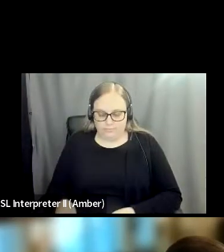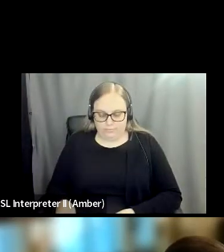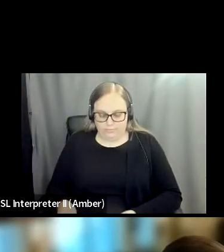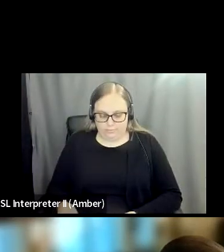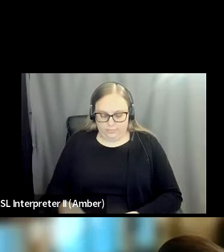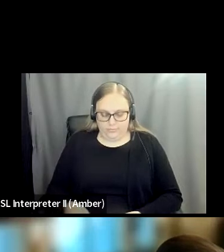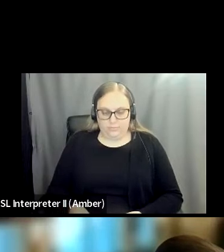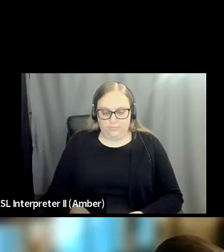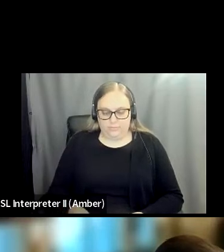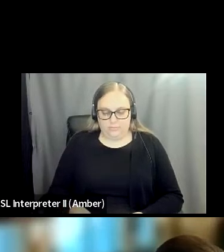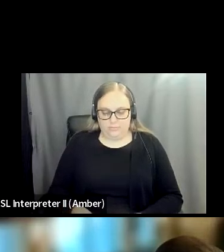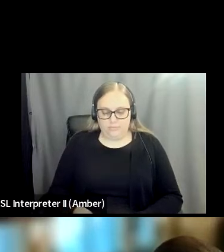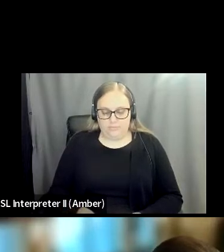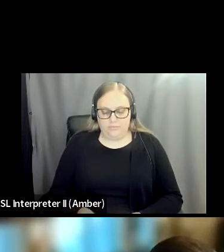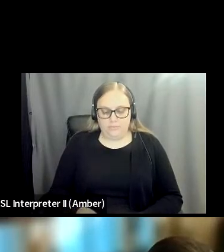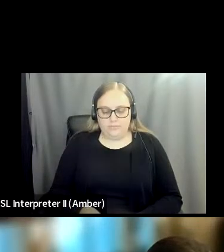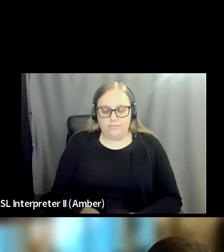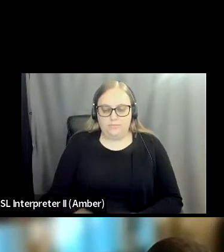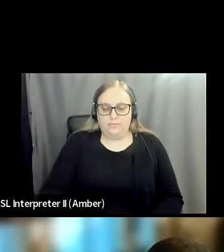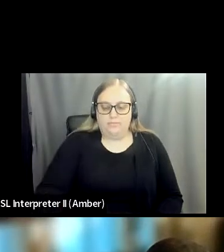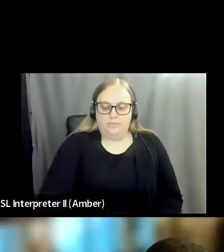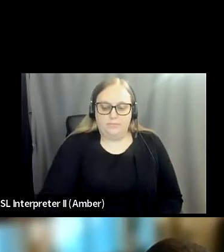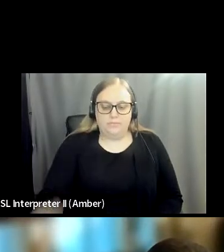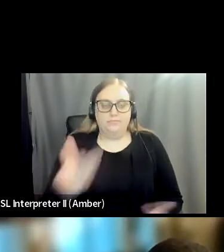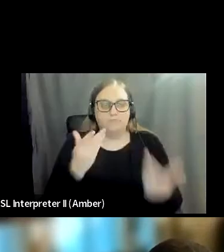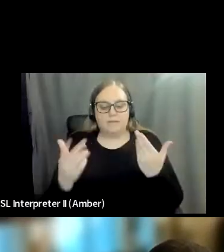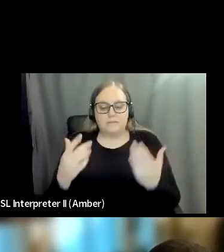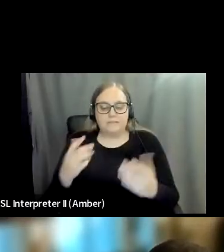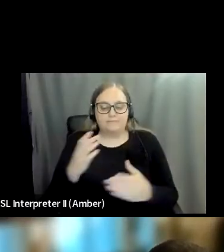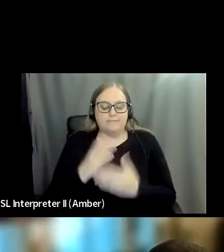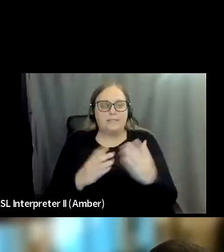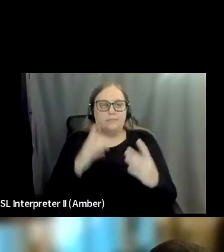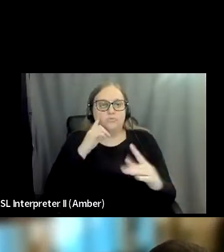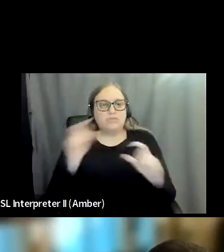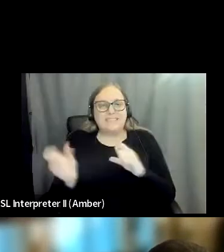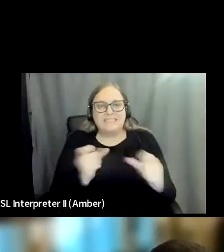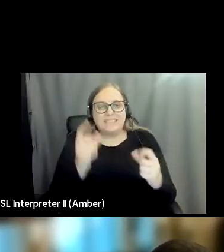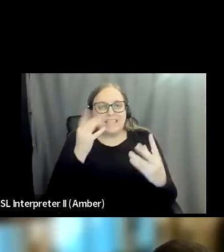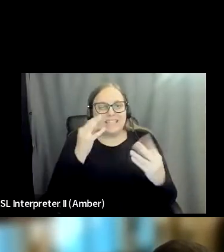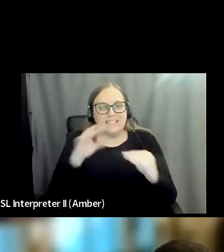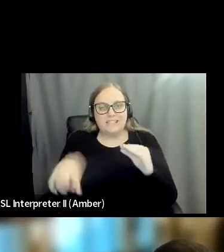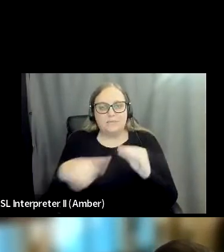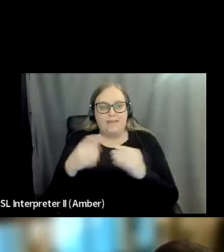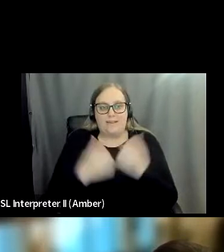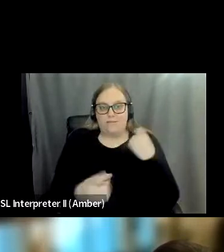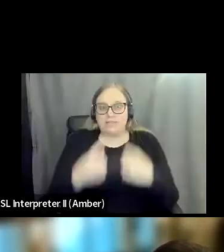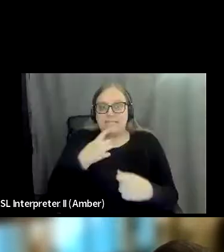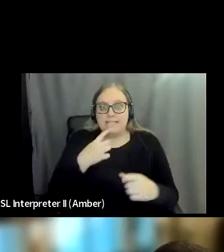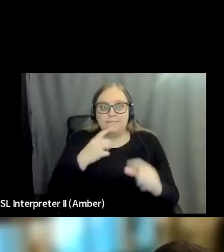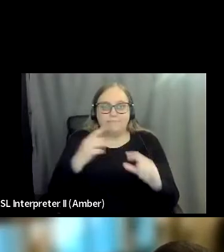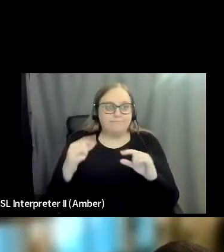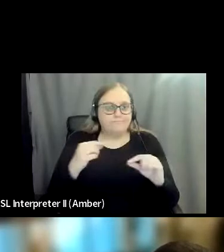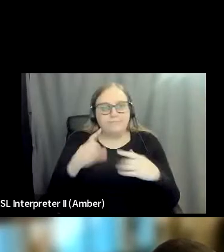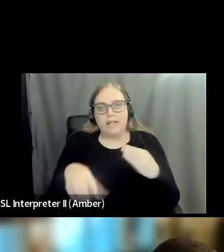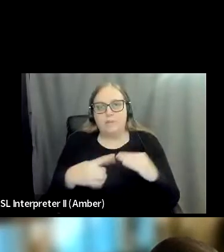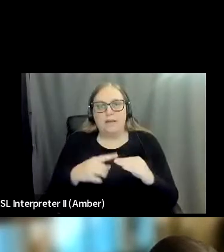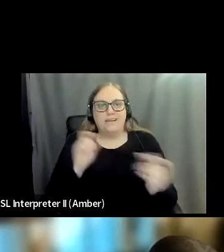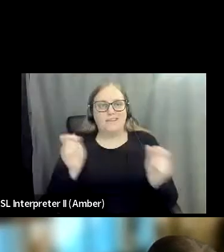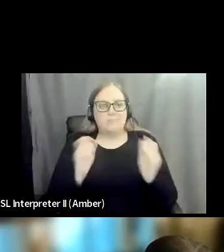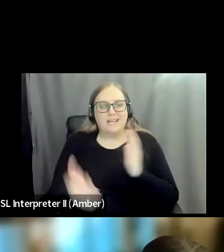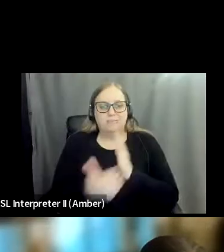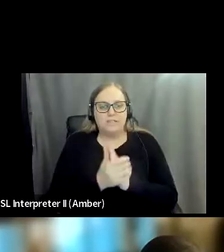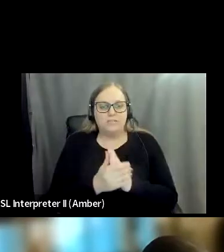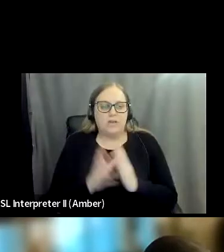So, and there might be some strategic thinking behind what everyone's saying about amendments. So kind of leave it at that.